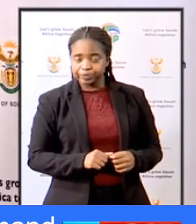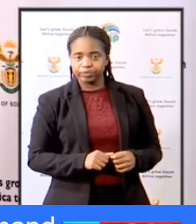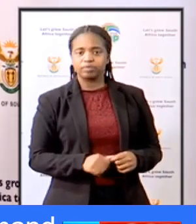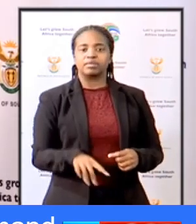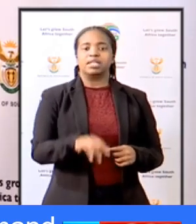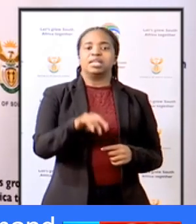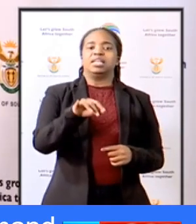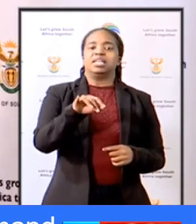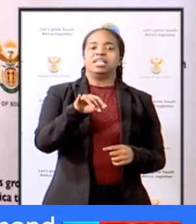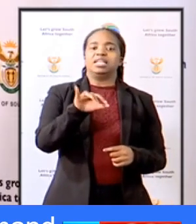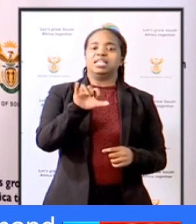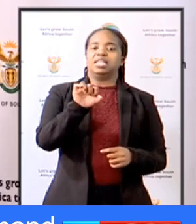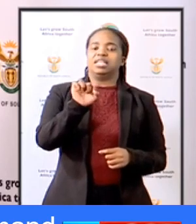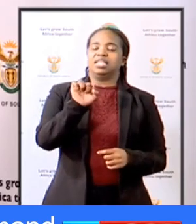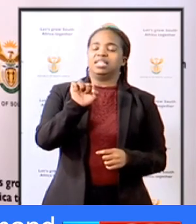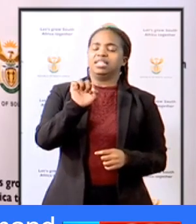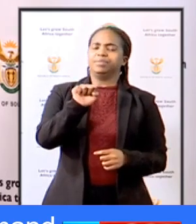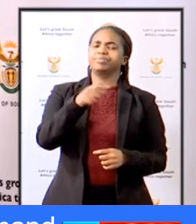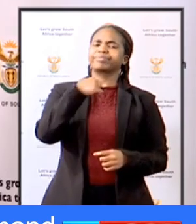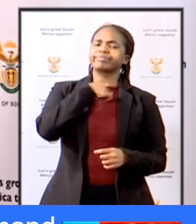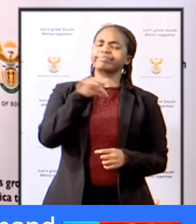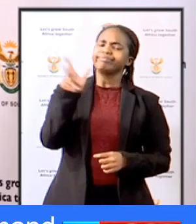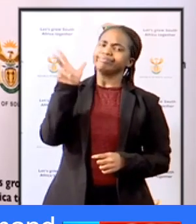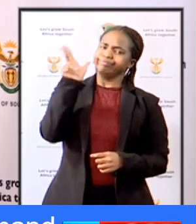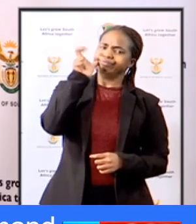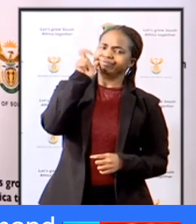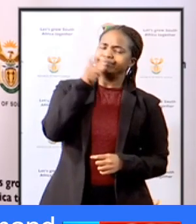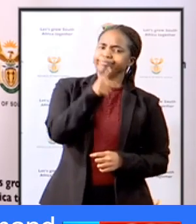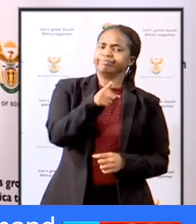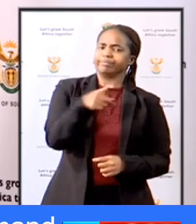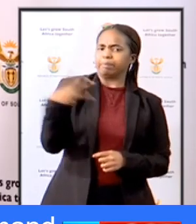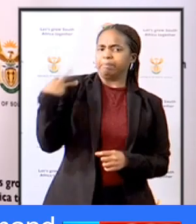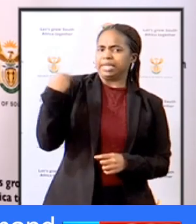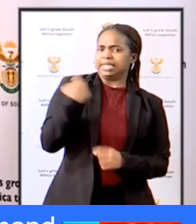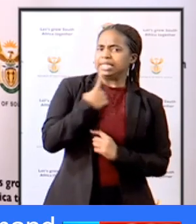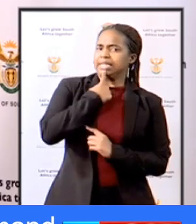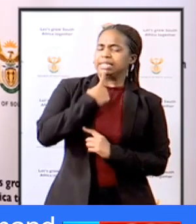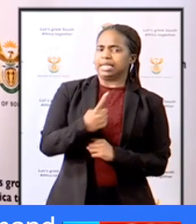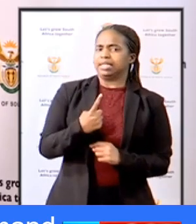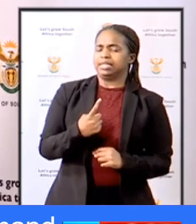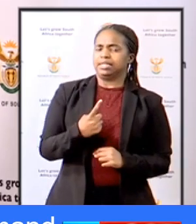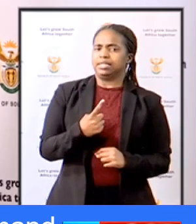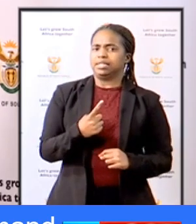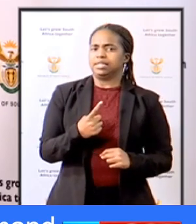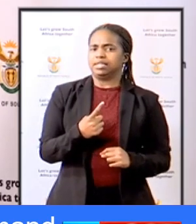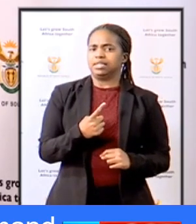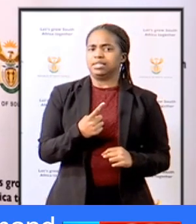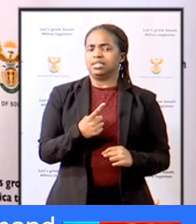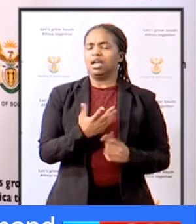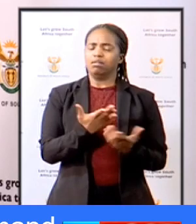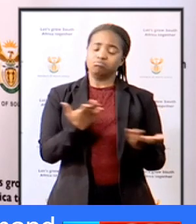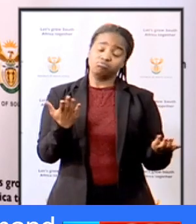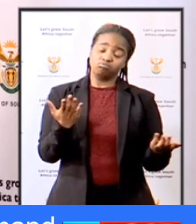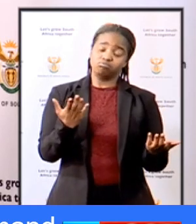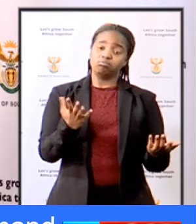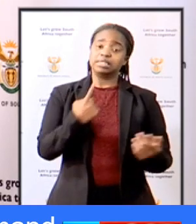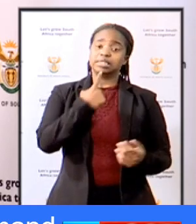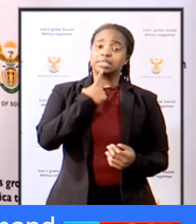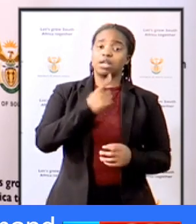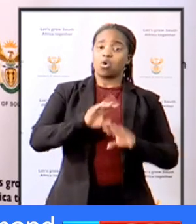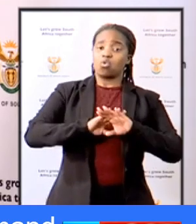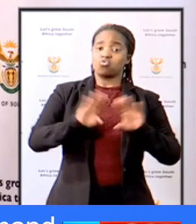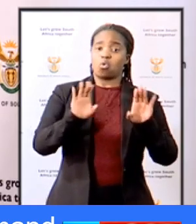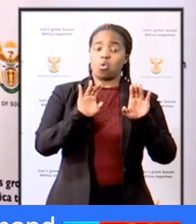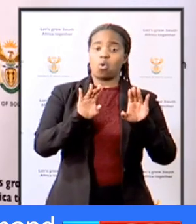Mvuyo Mbogo, ENC. I heard the minister saying, pointing to the obvious fact that no one